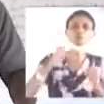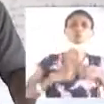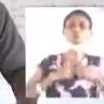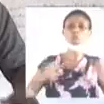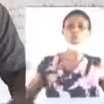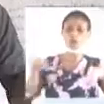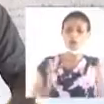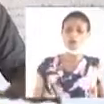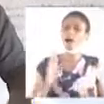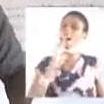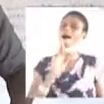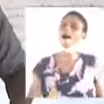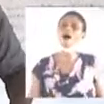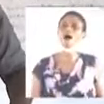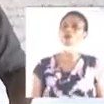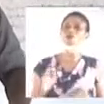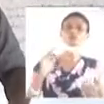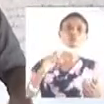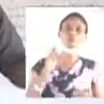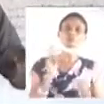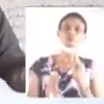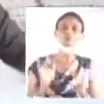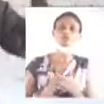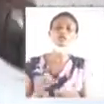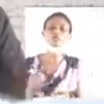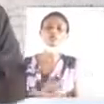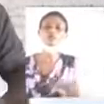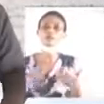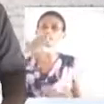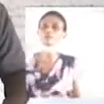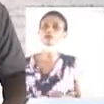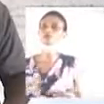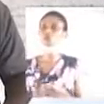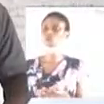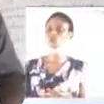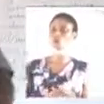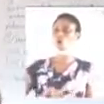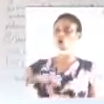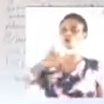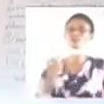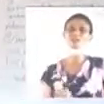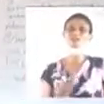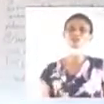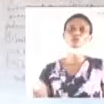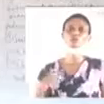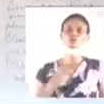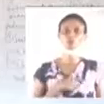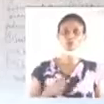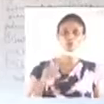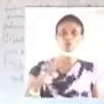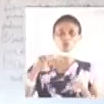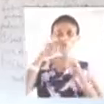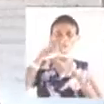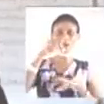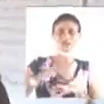rapists are drug addicts. They use drug to enhance themselves. Another aspect